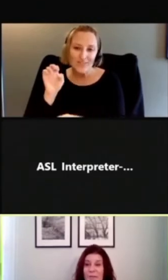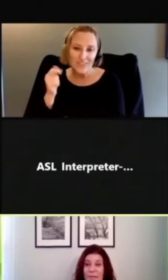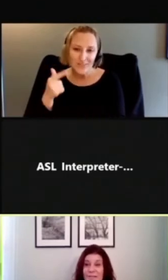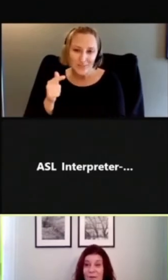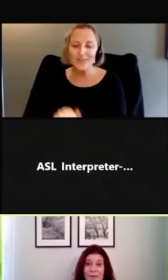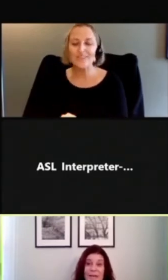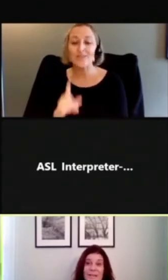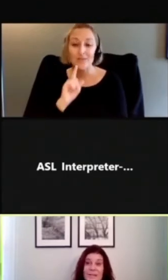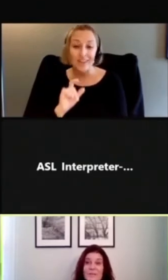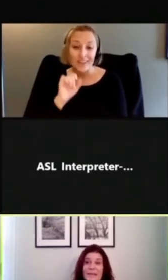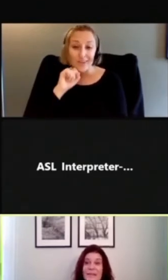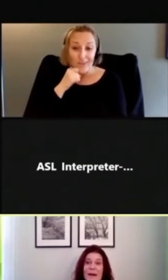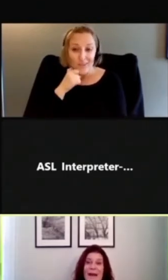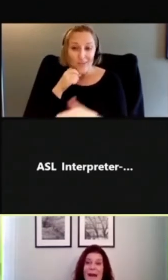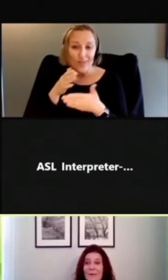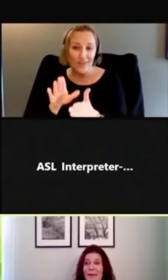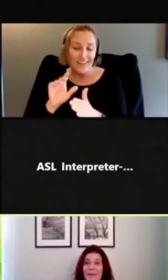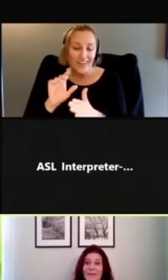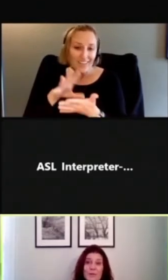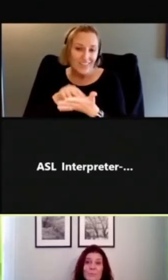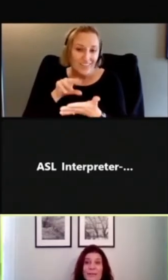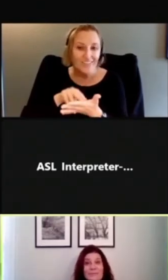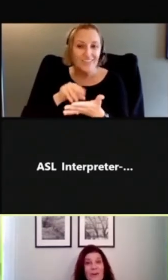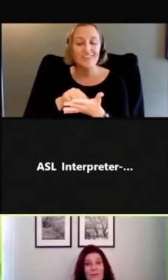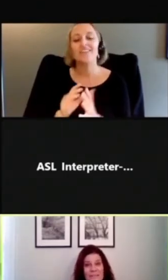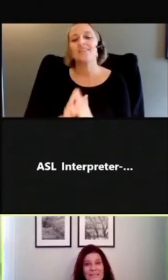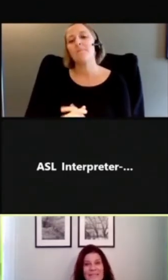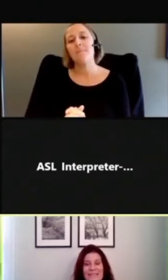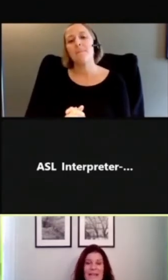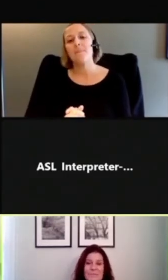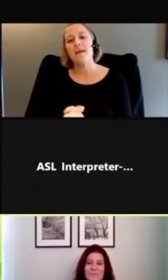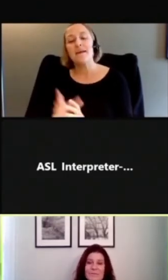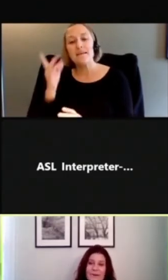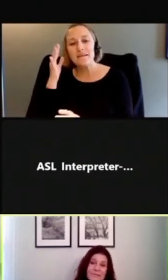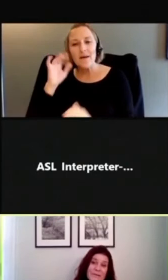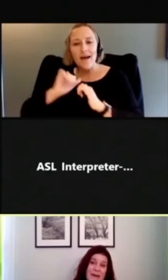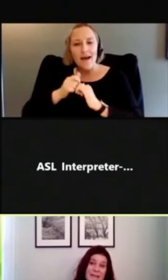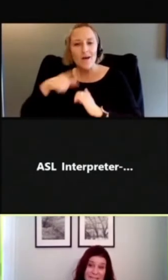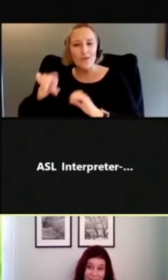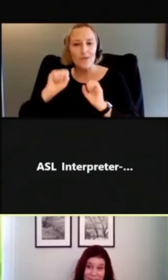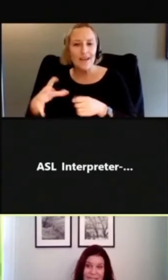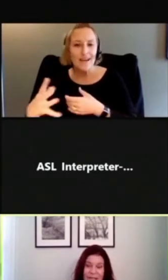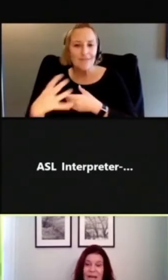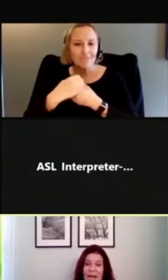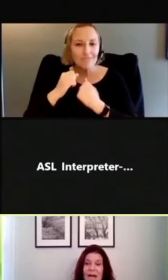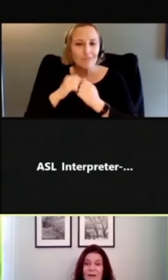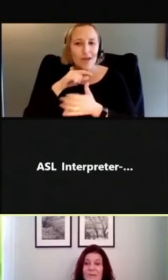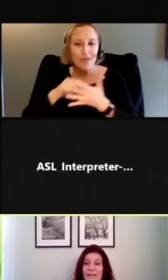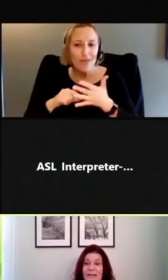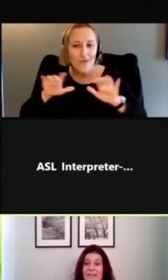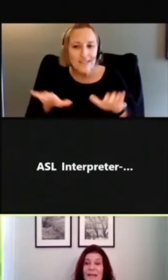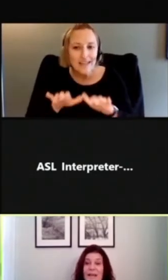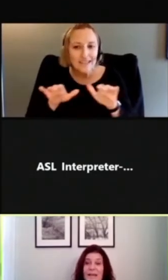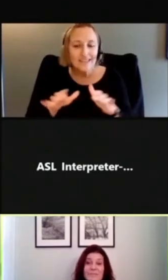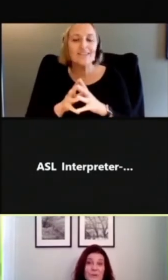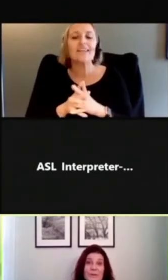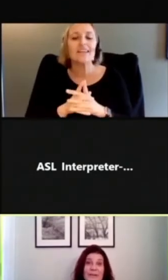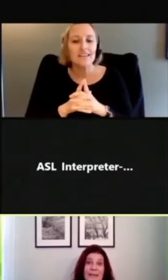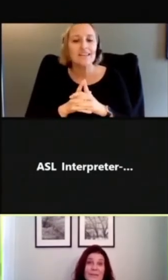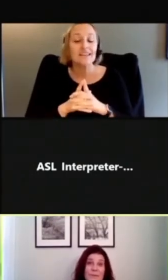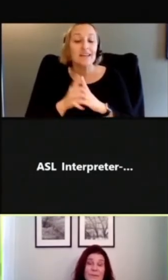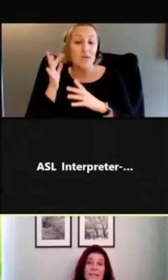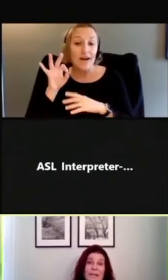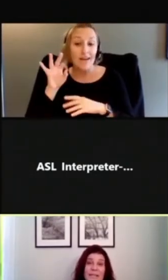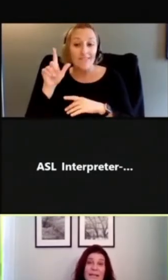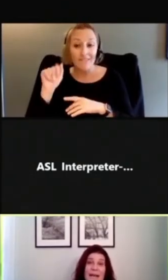form of learning. So, thinking about how can you be involved in these types of activities, because in